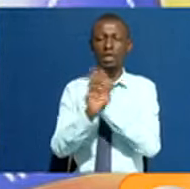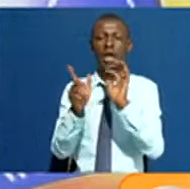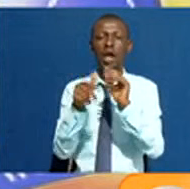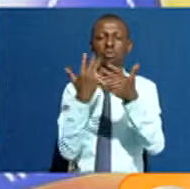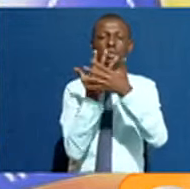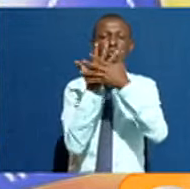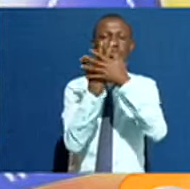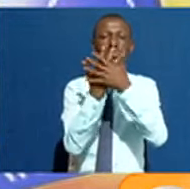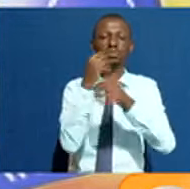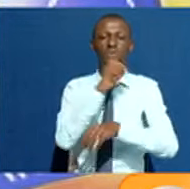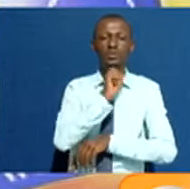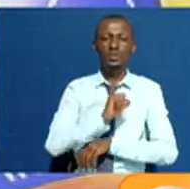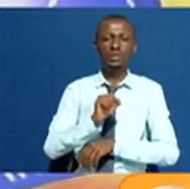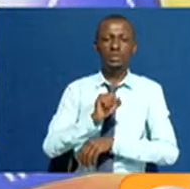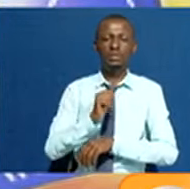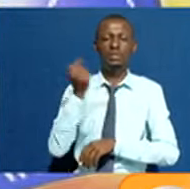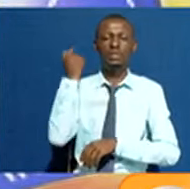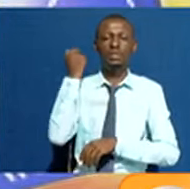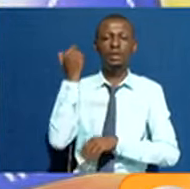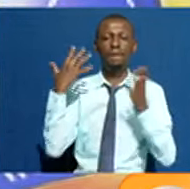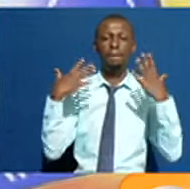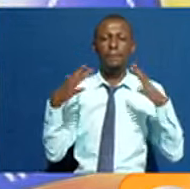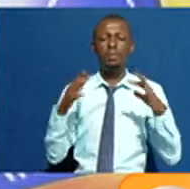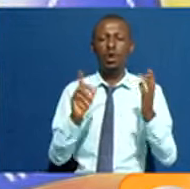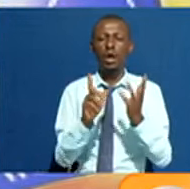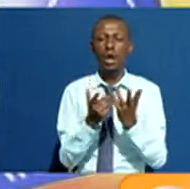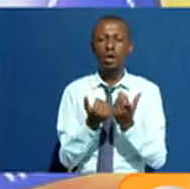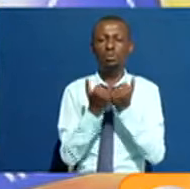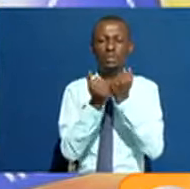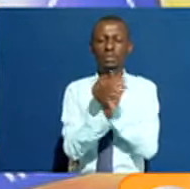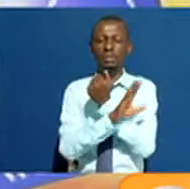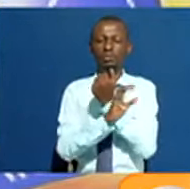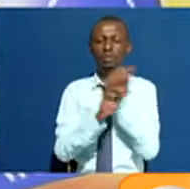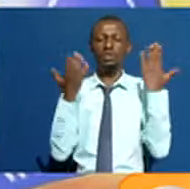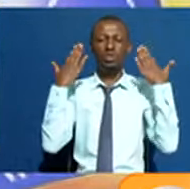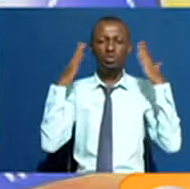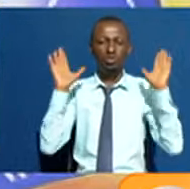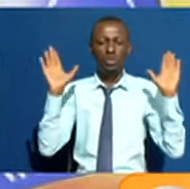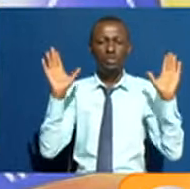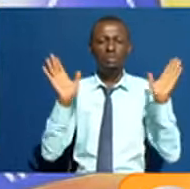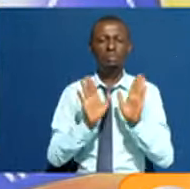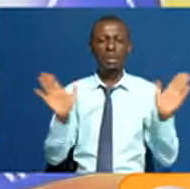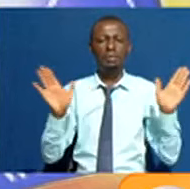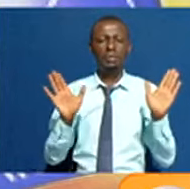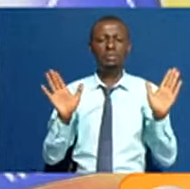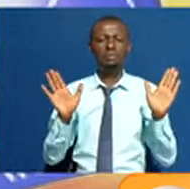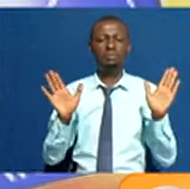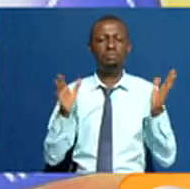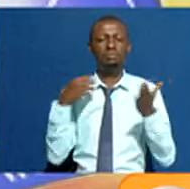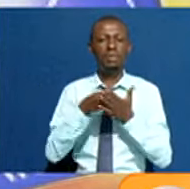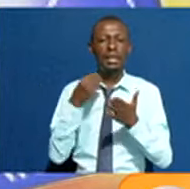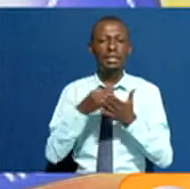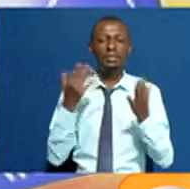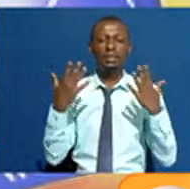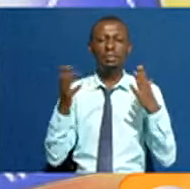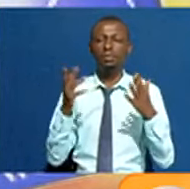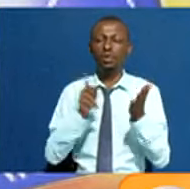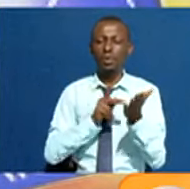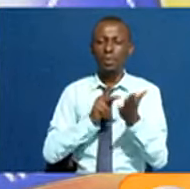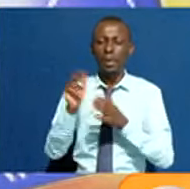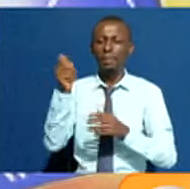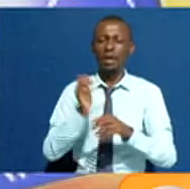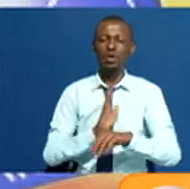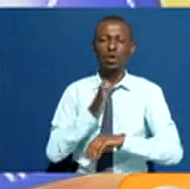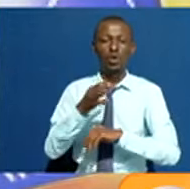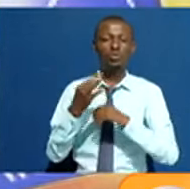The number of people declared unfit for stealing from the public, persons that failed to remit over 80 billion